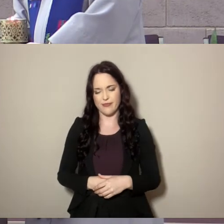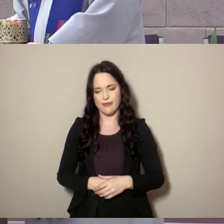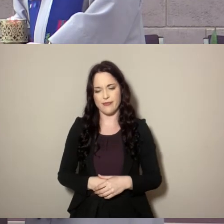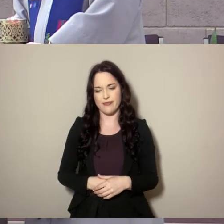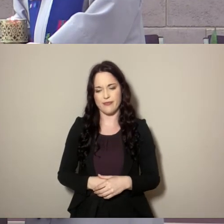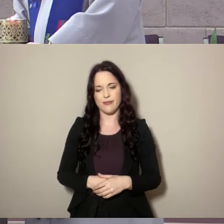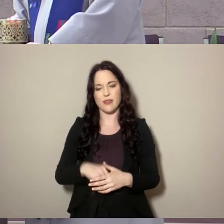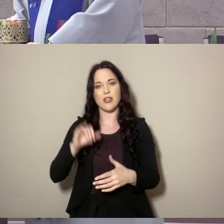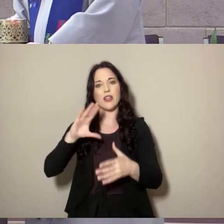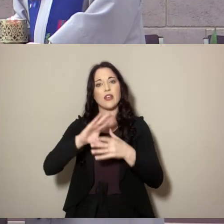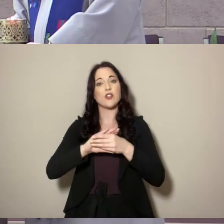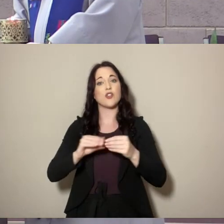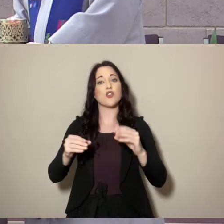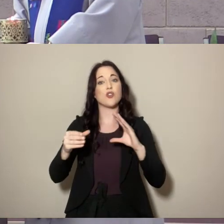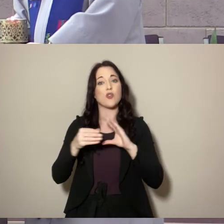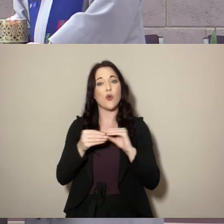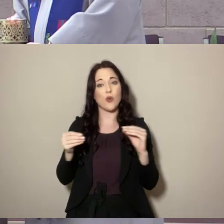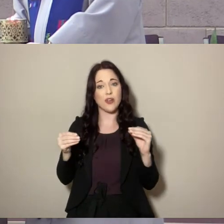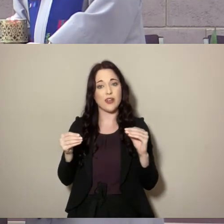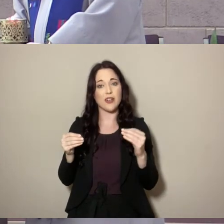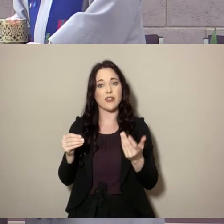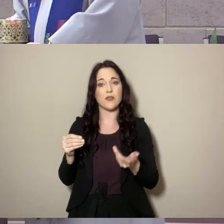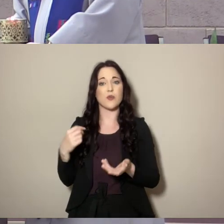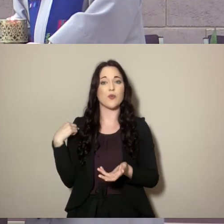story of Christ around table,